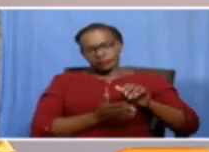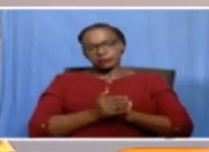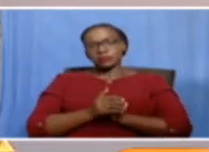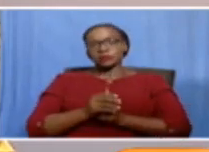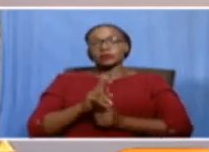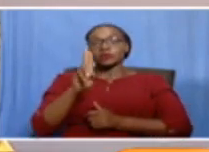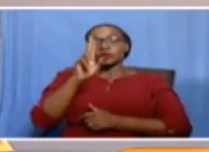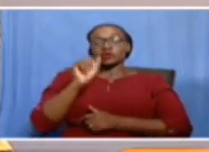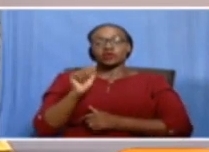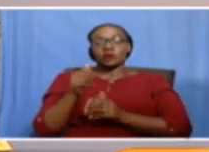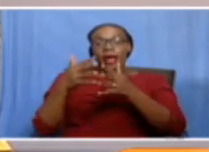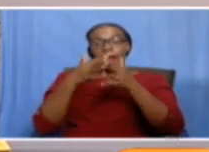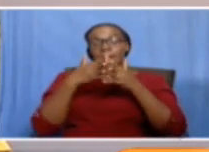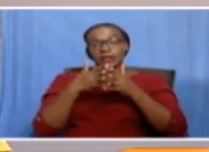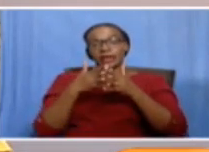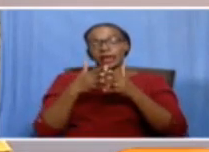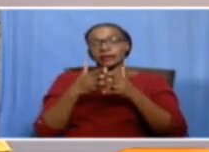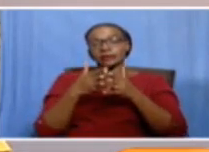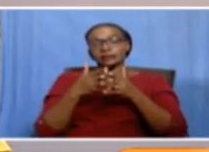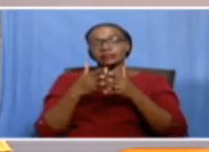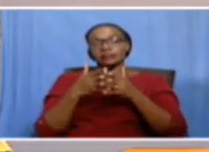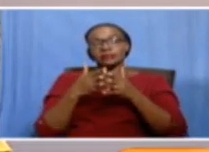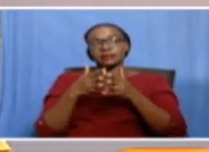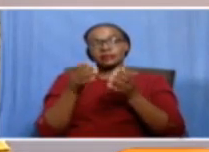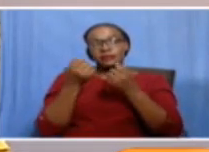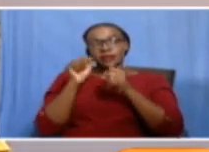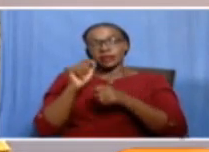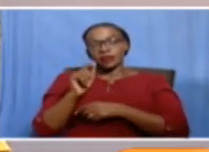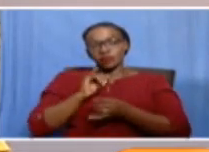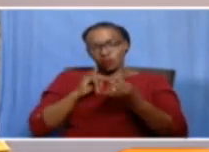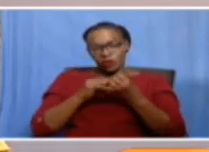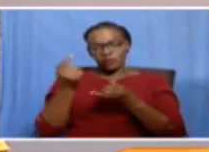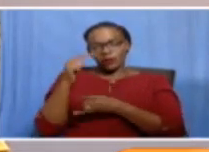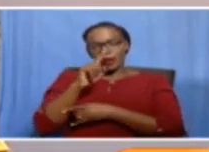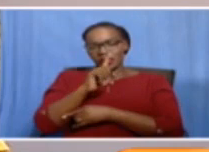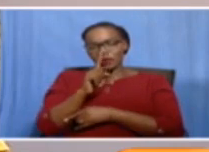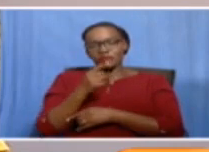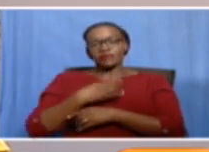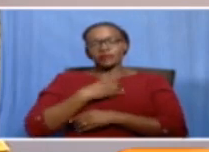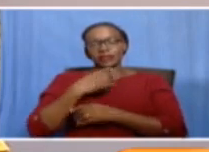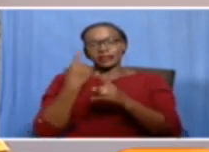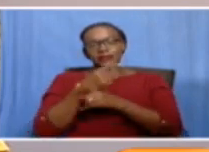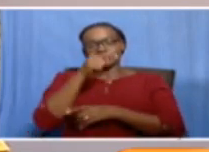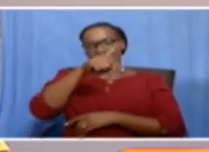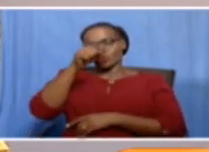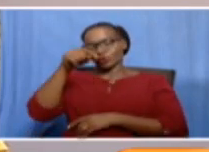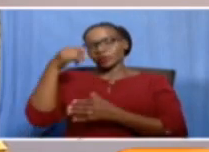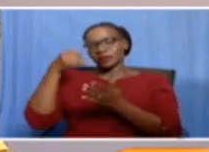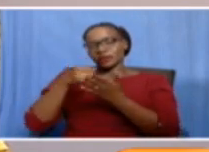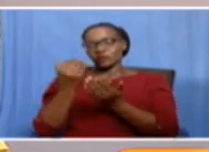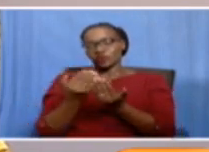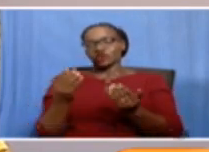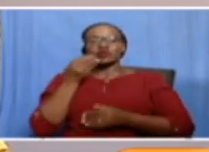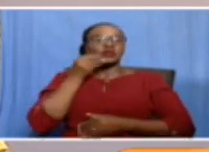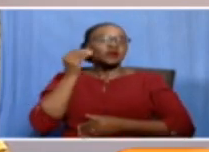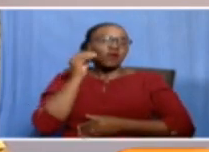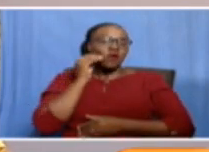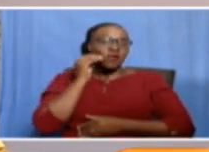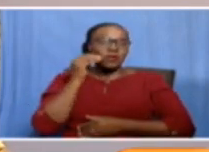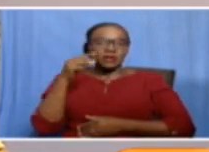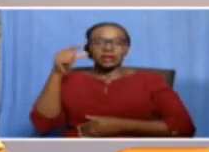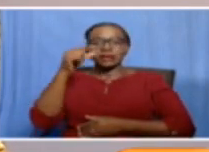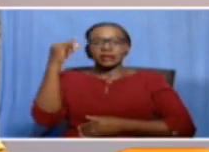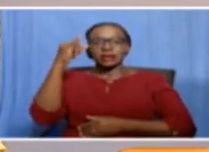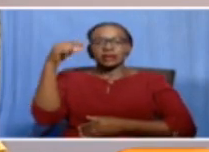U.S. First Lady Melania Trump spent her day in Nairobi on visits to various city destinations, including a children's home in Gigiri,